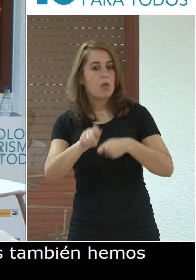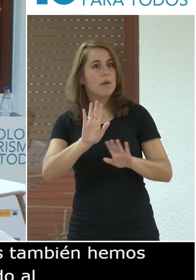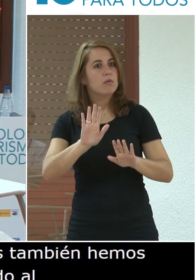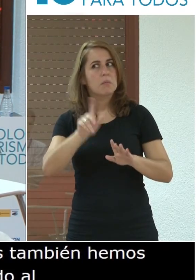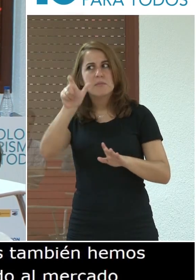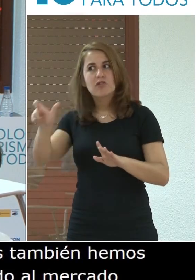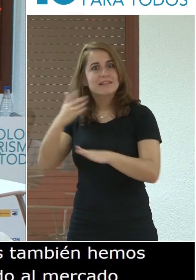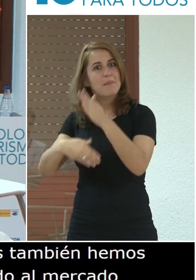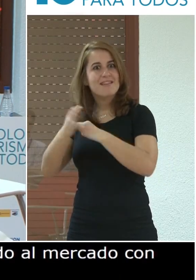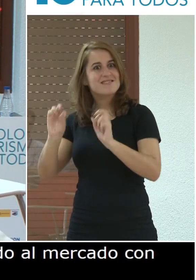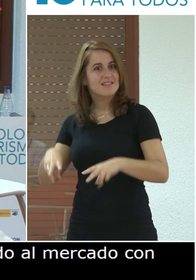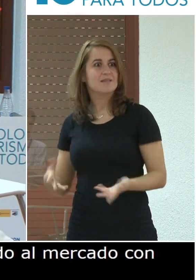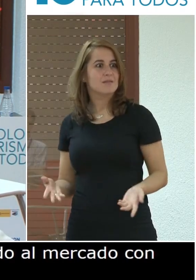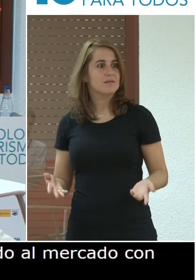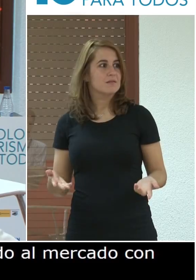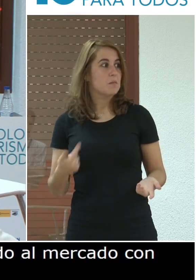these are for people without disability.